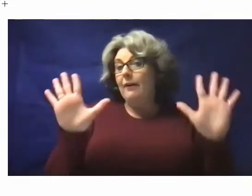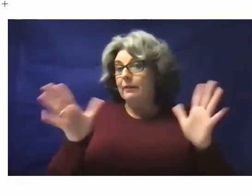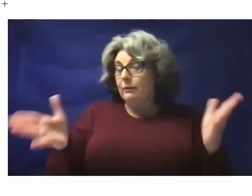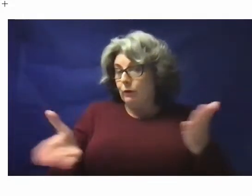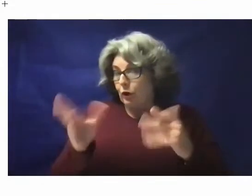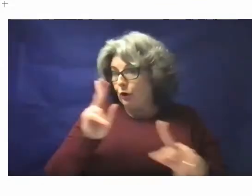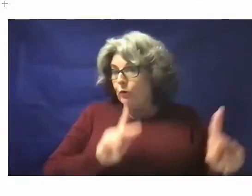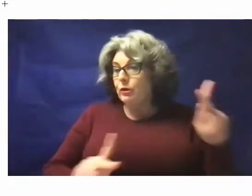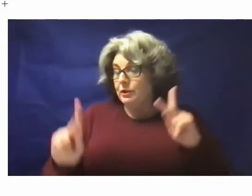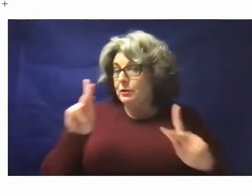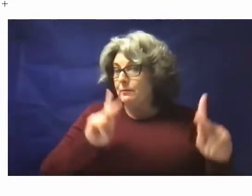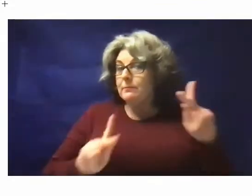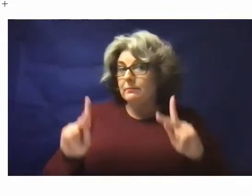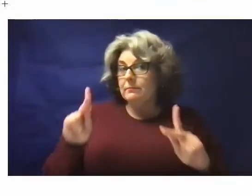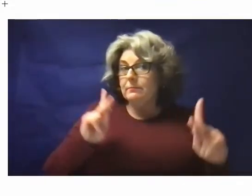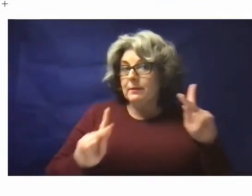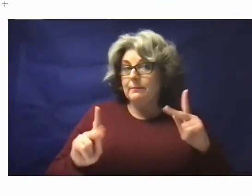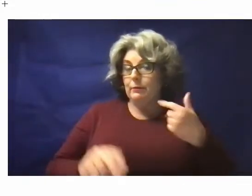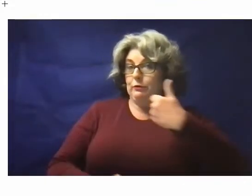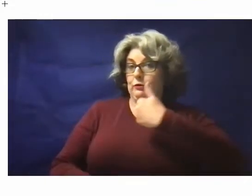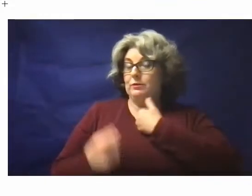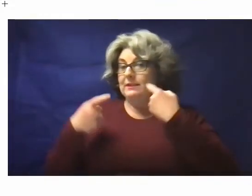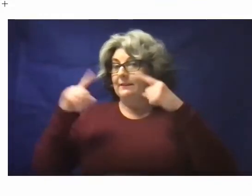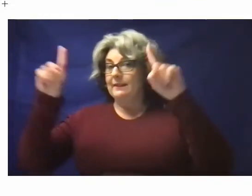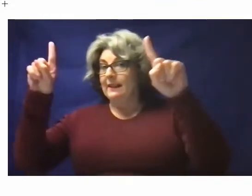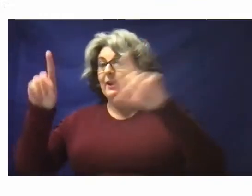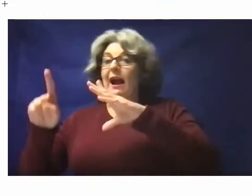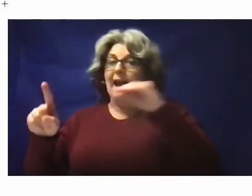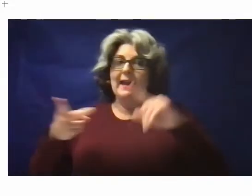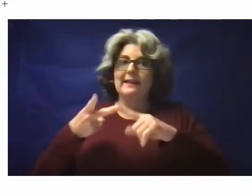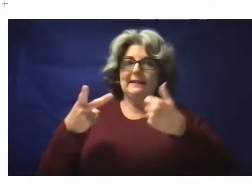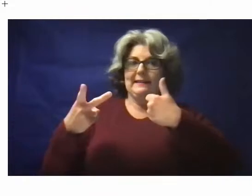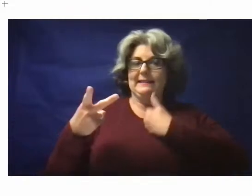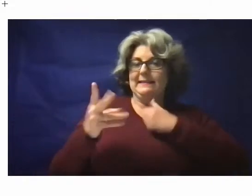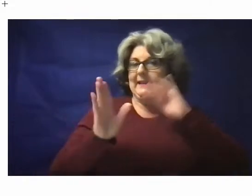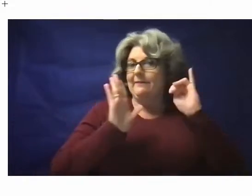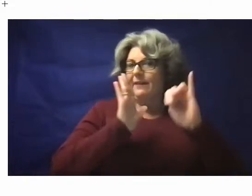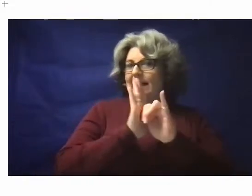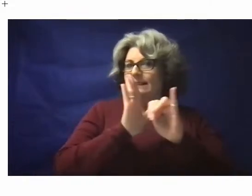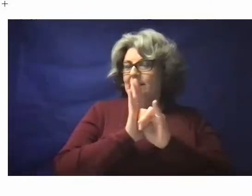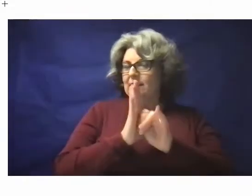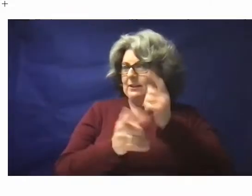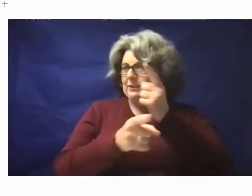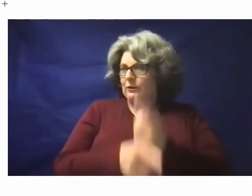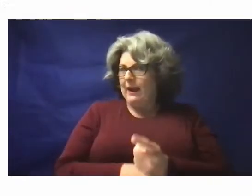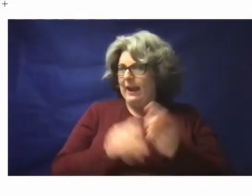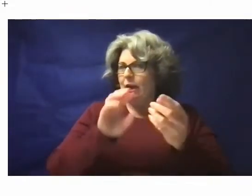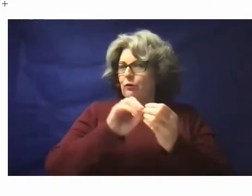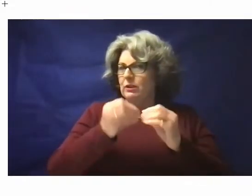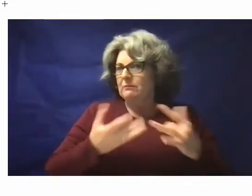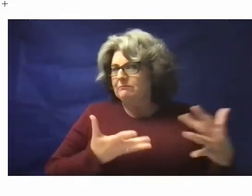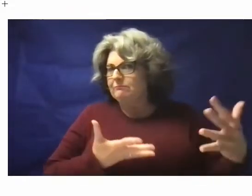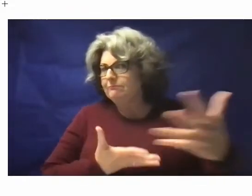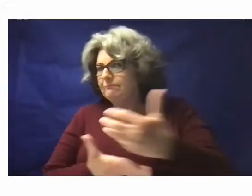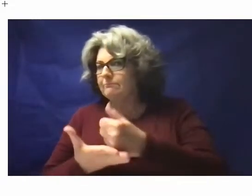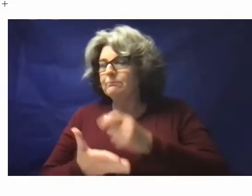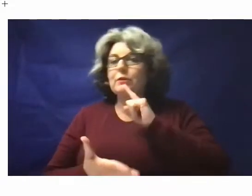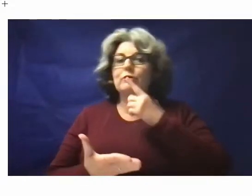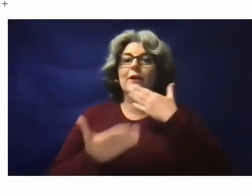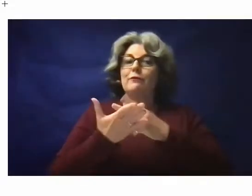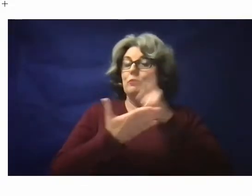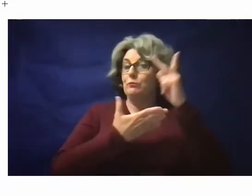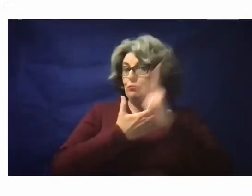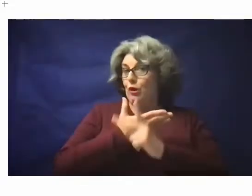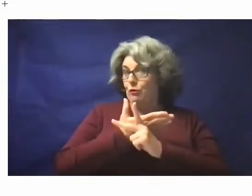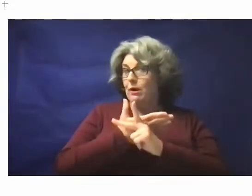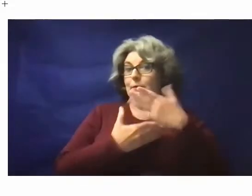to self-declare and self-identify so that we have accurate data available for us to make sure we've got good programs and